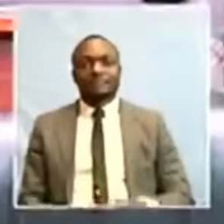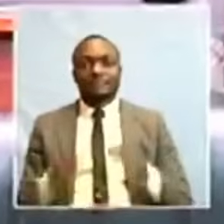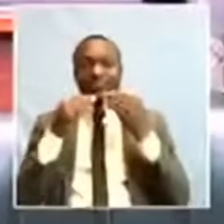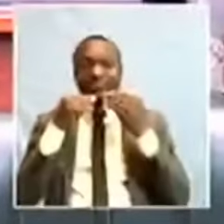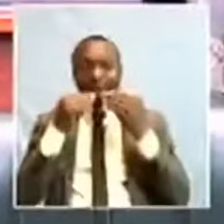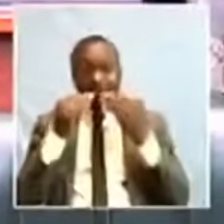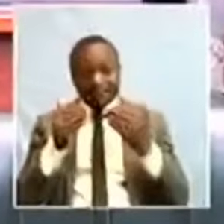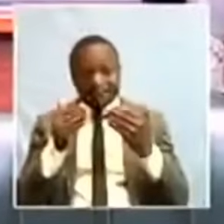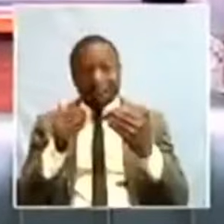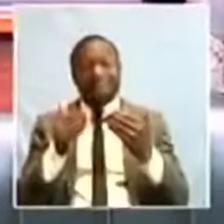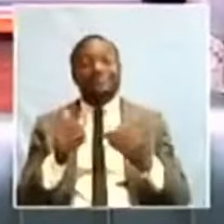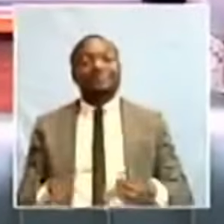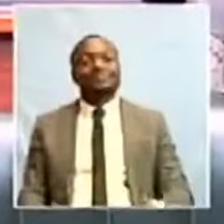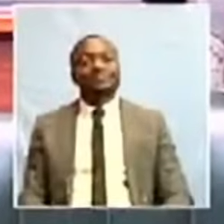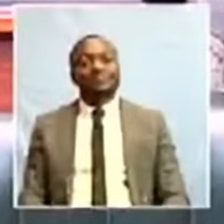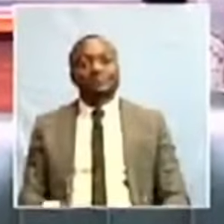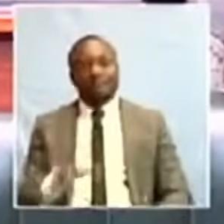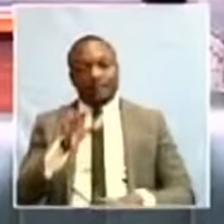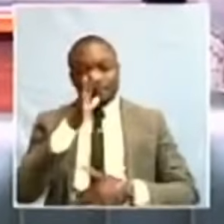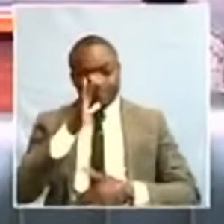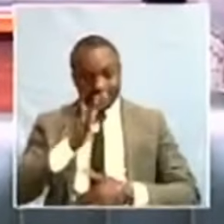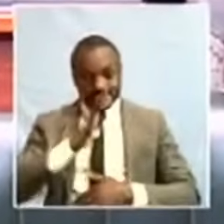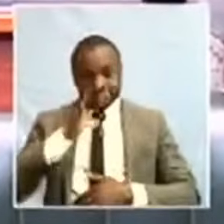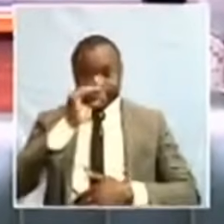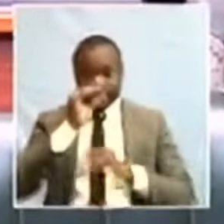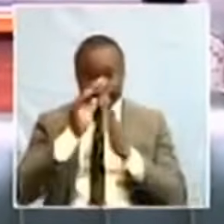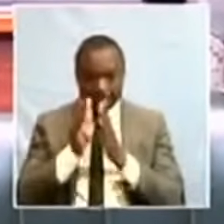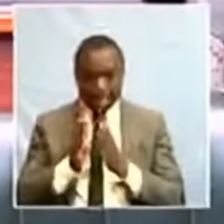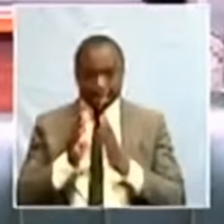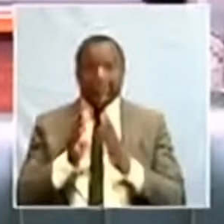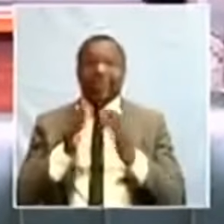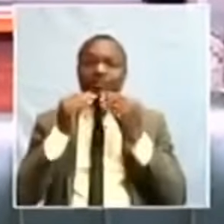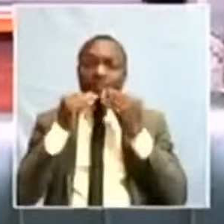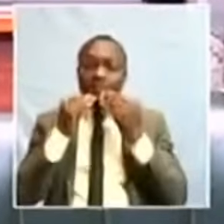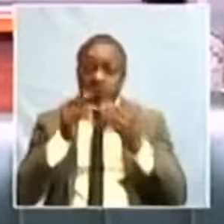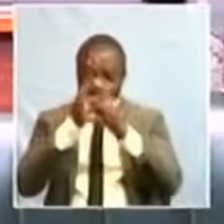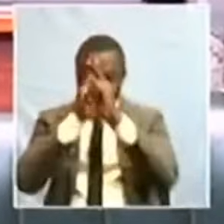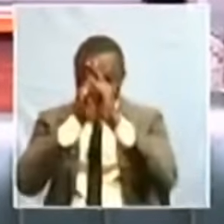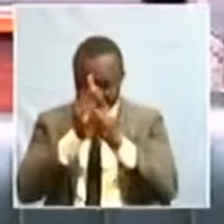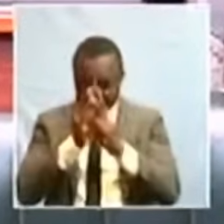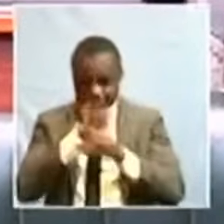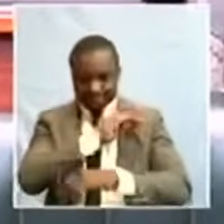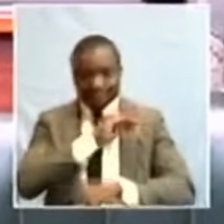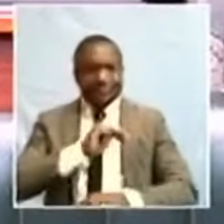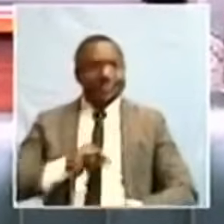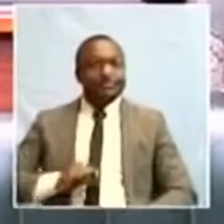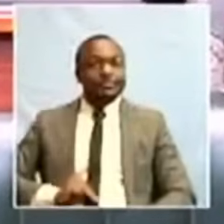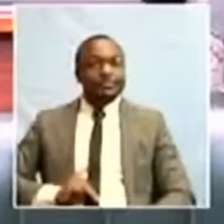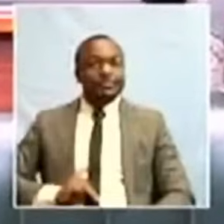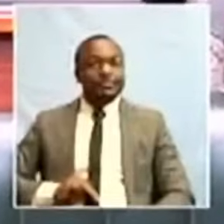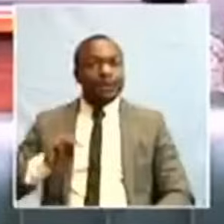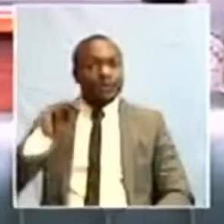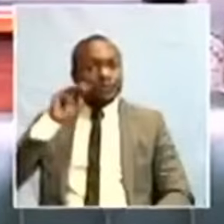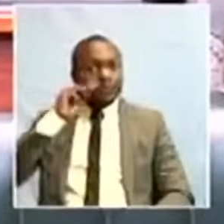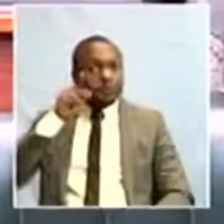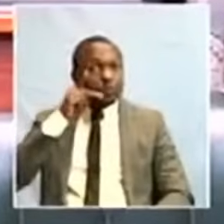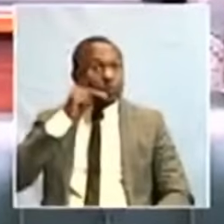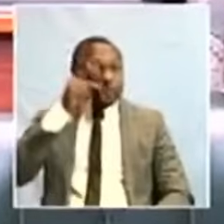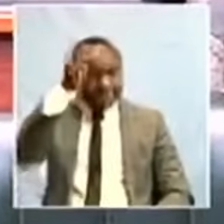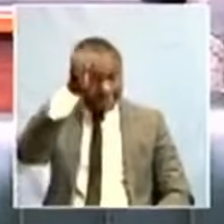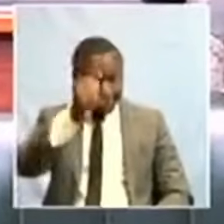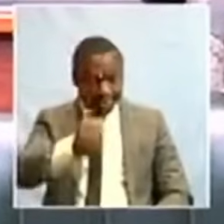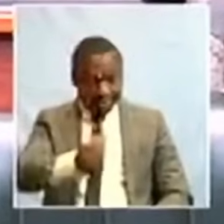Thank you, Madam Speaker, and I would like to thank the Honourable Member for Mukushi